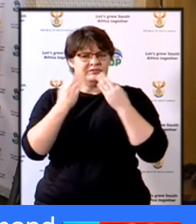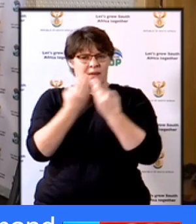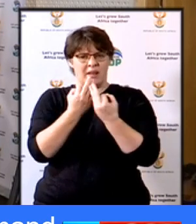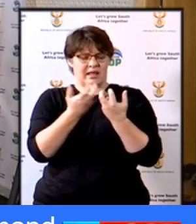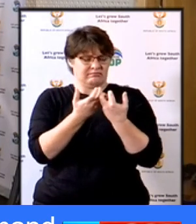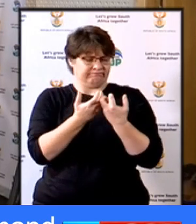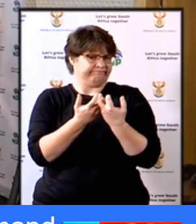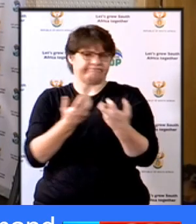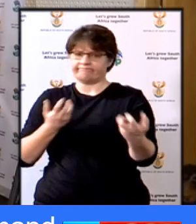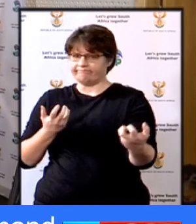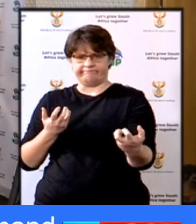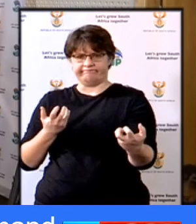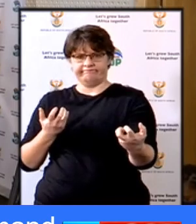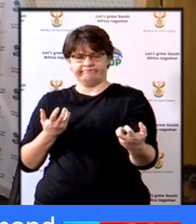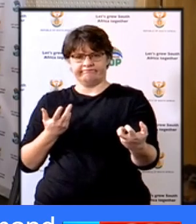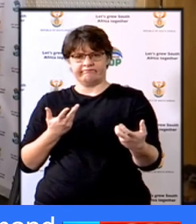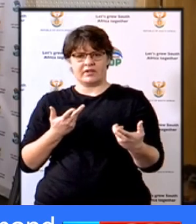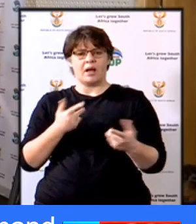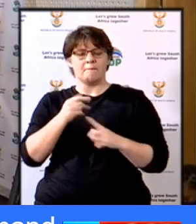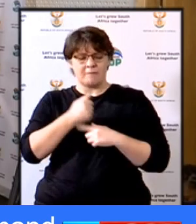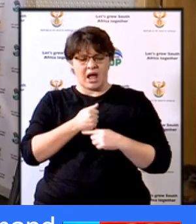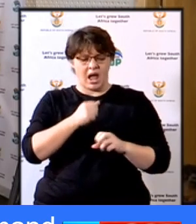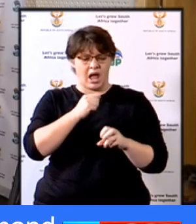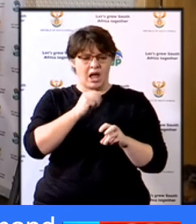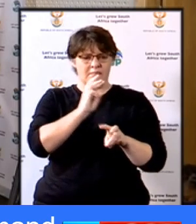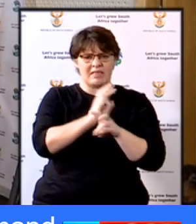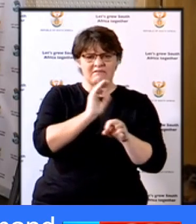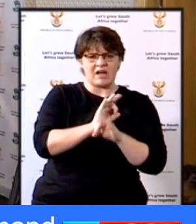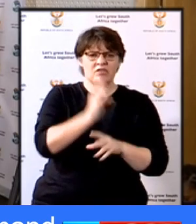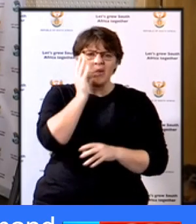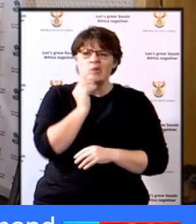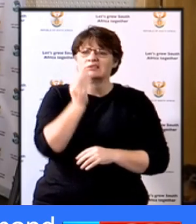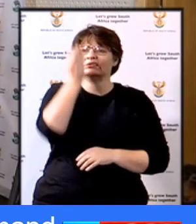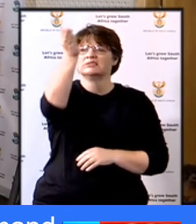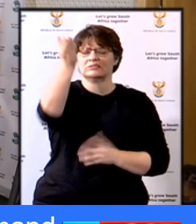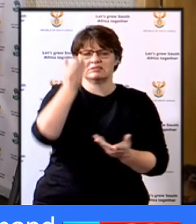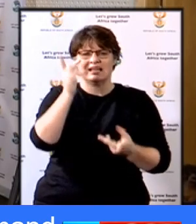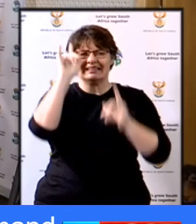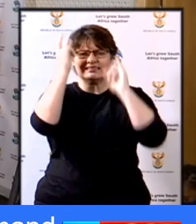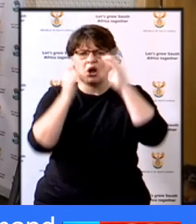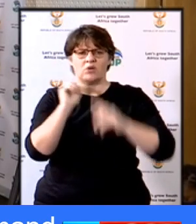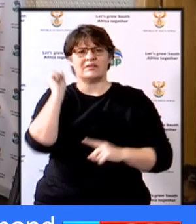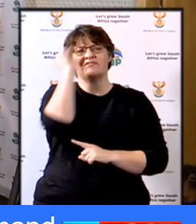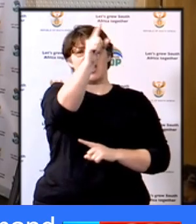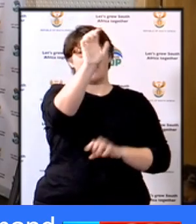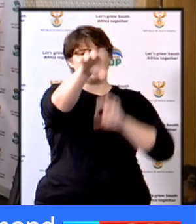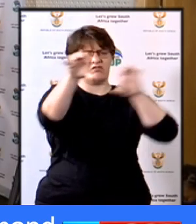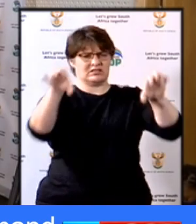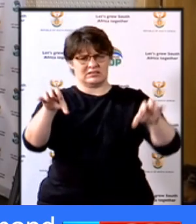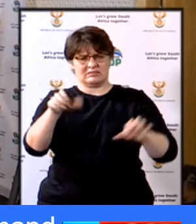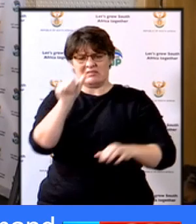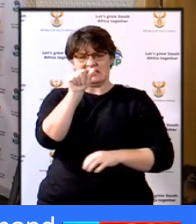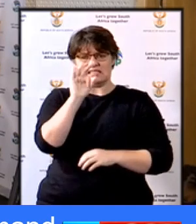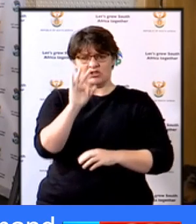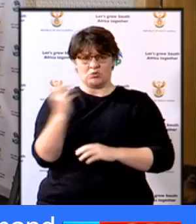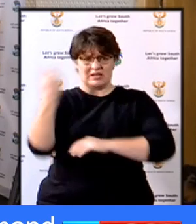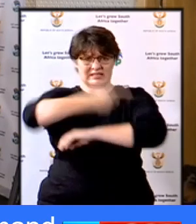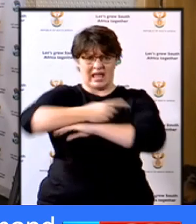separated from older parents and working children who live in different towns and provinces now for about 63